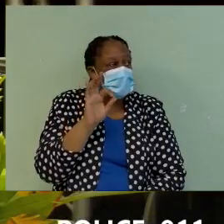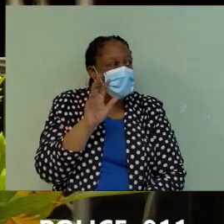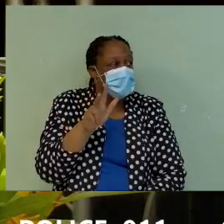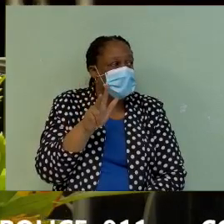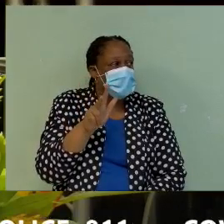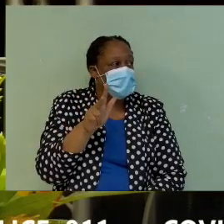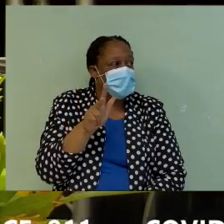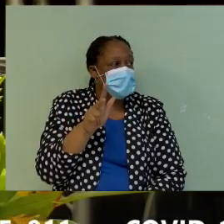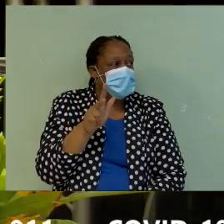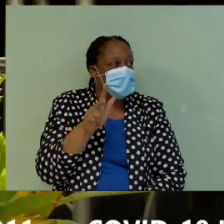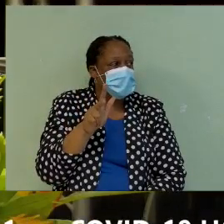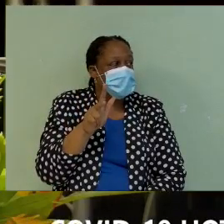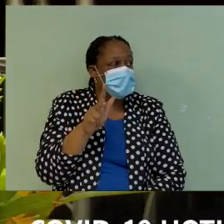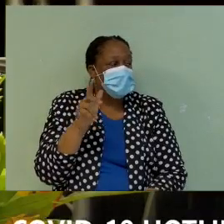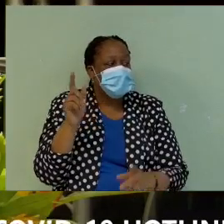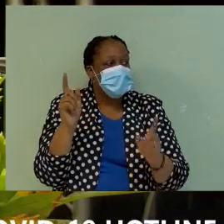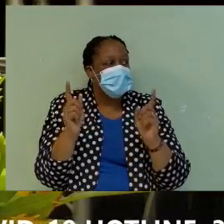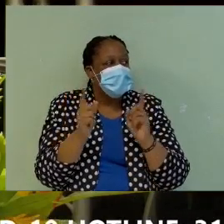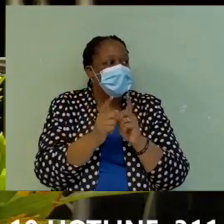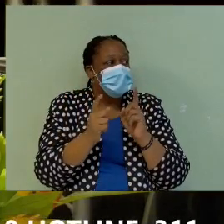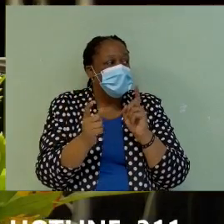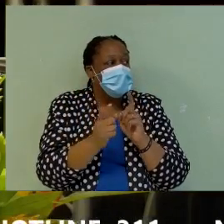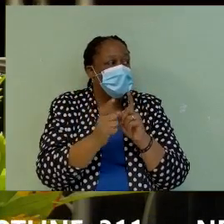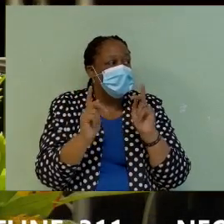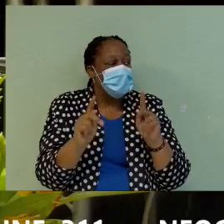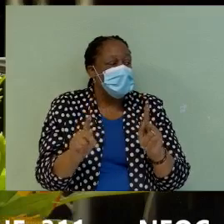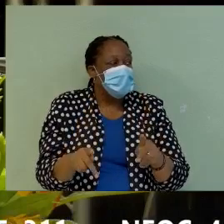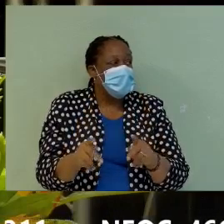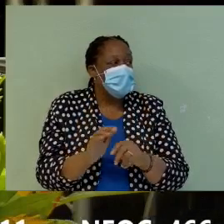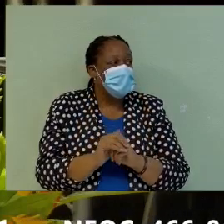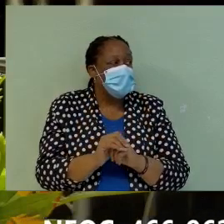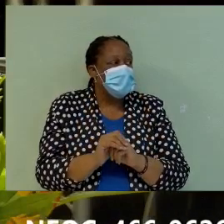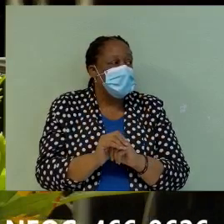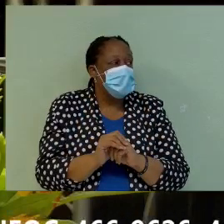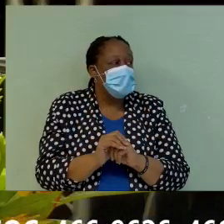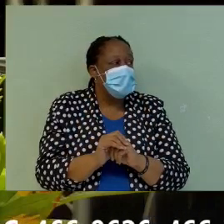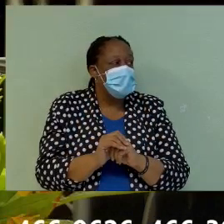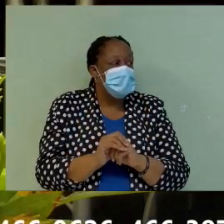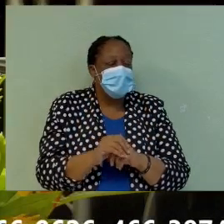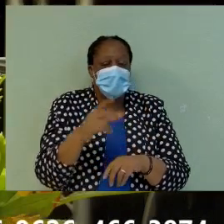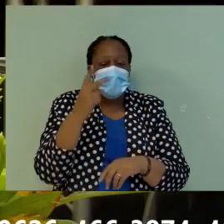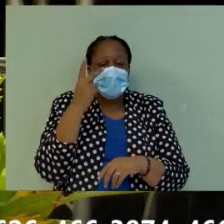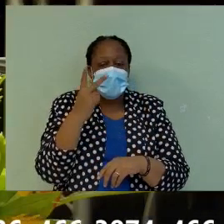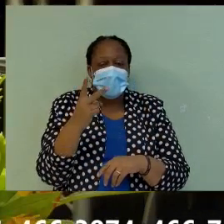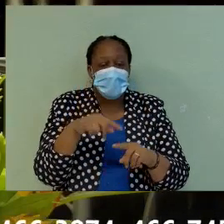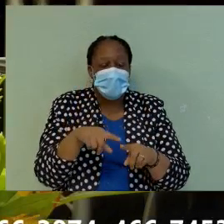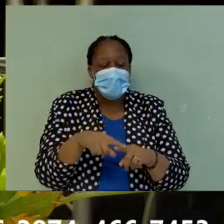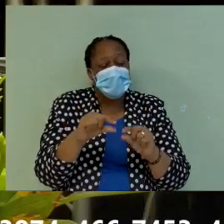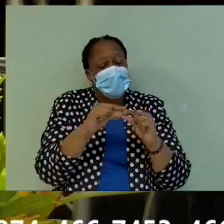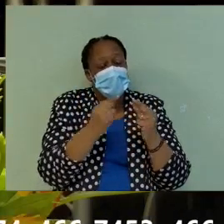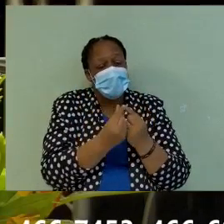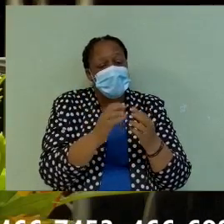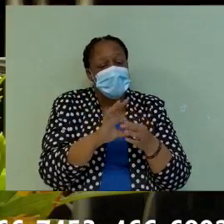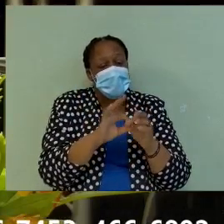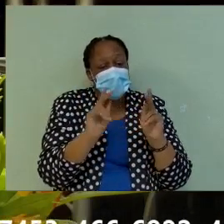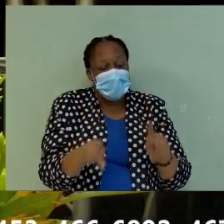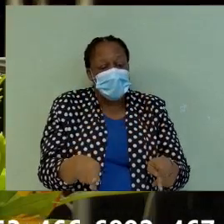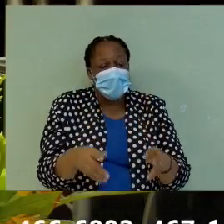193 such contacts of confirmed cases. So these are the two categories of persons that we